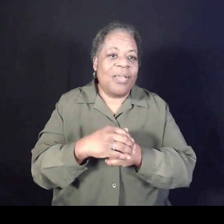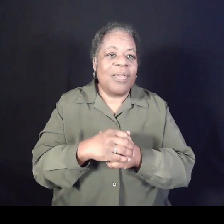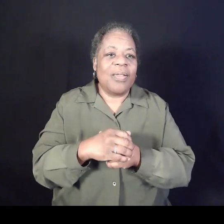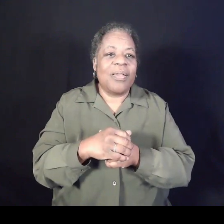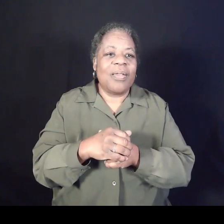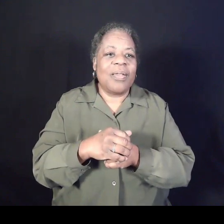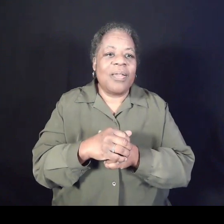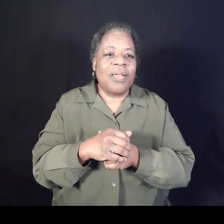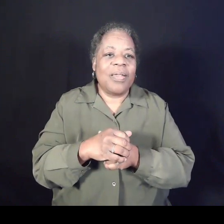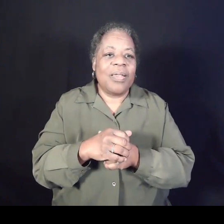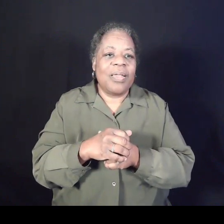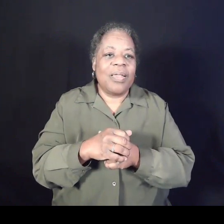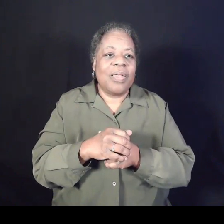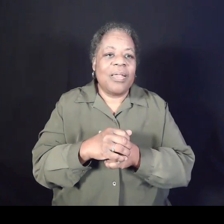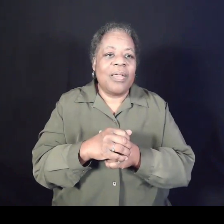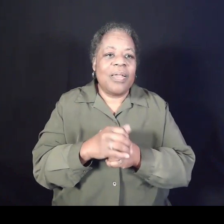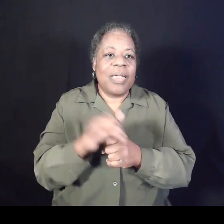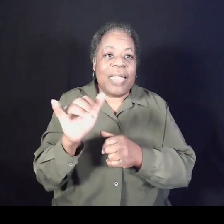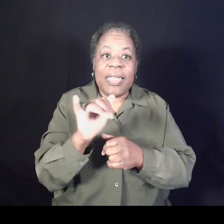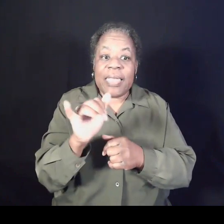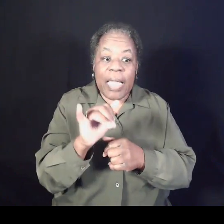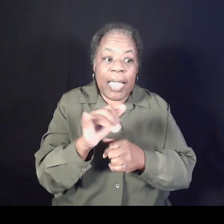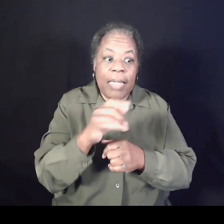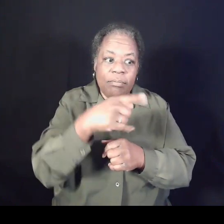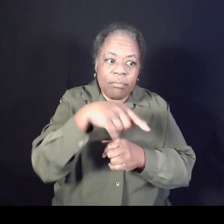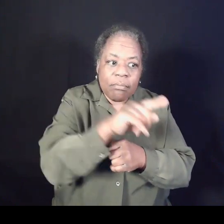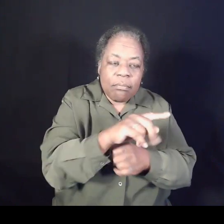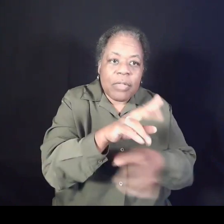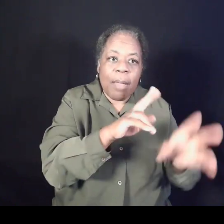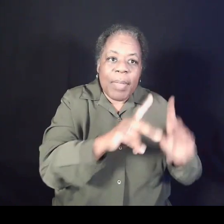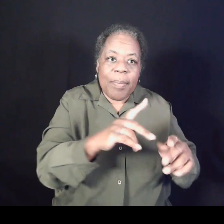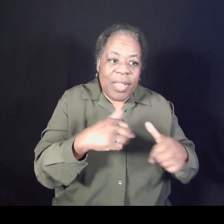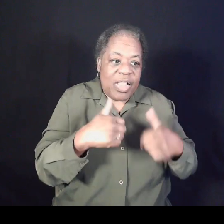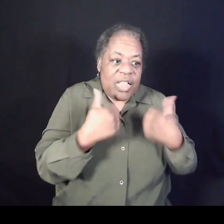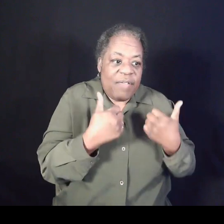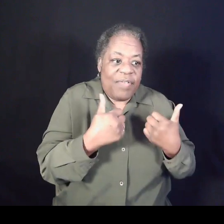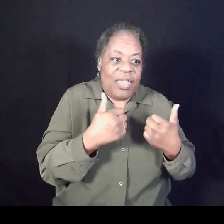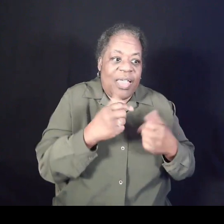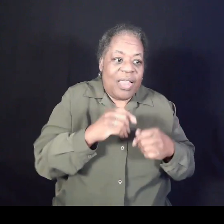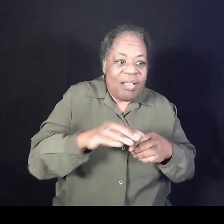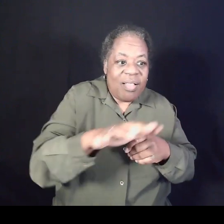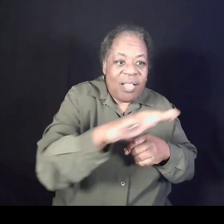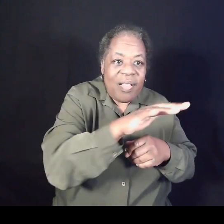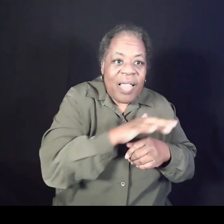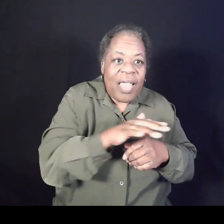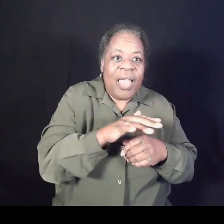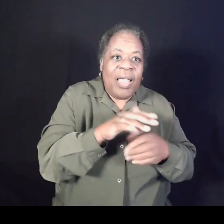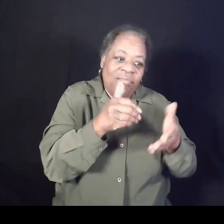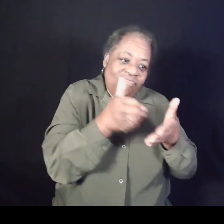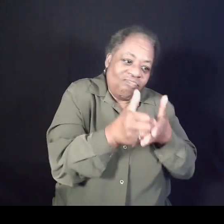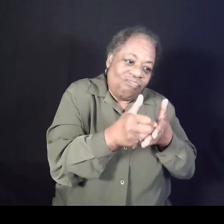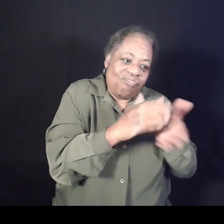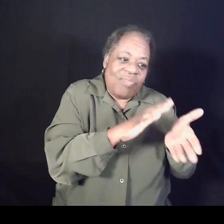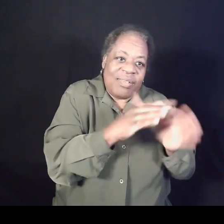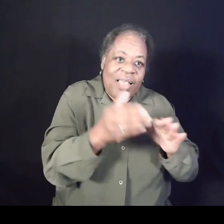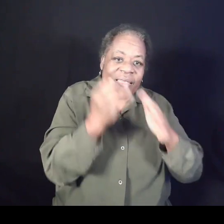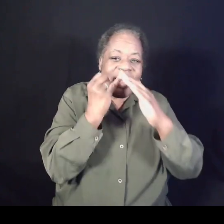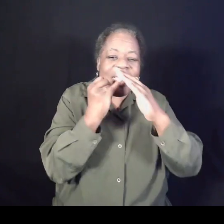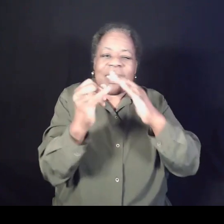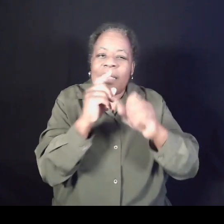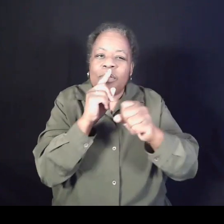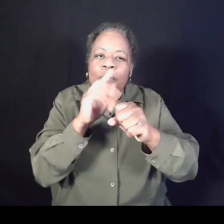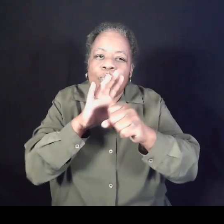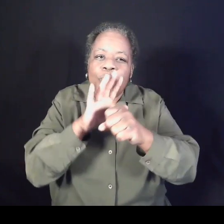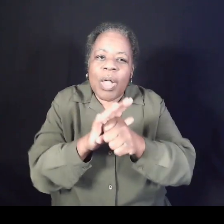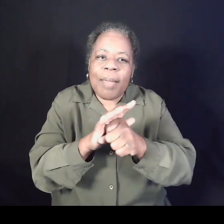And so it was that to a people living in the land of the shadow of death, Isaiah promises that it